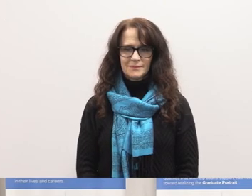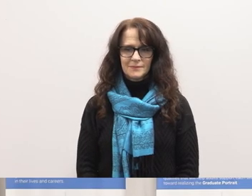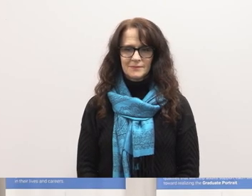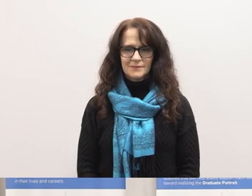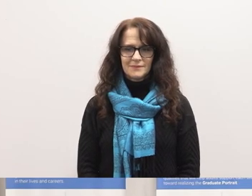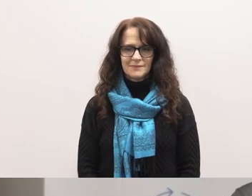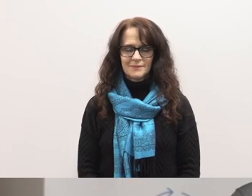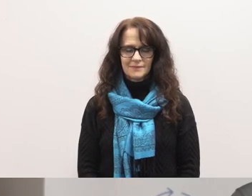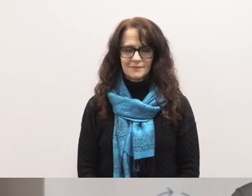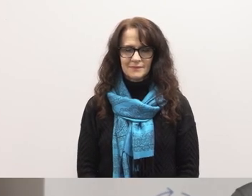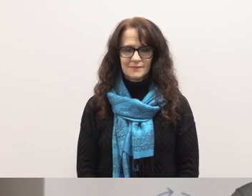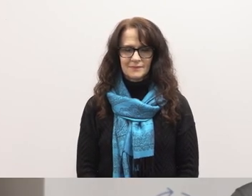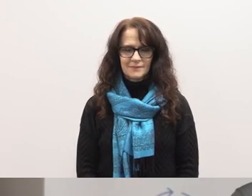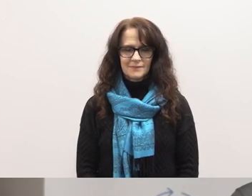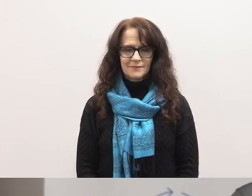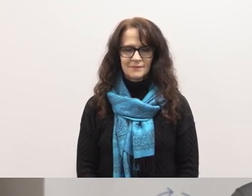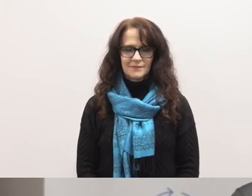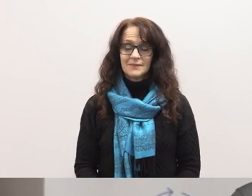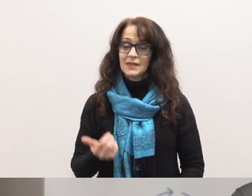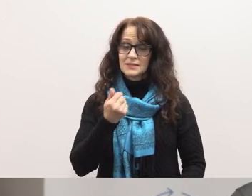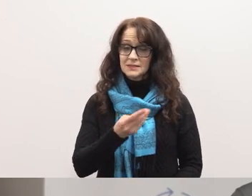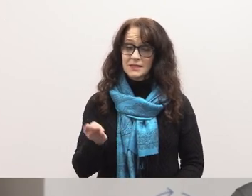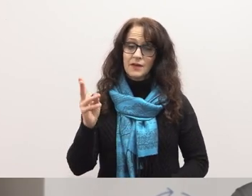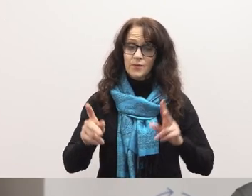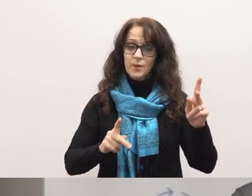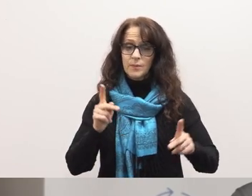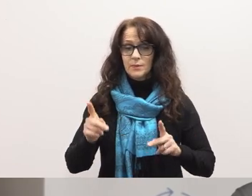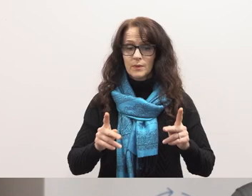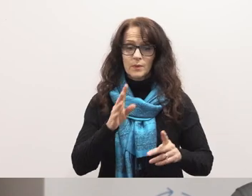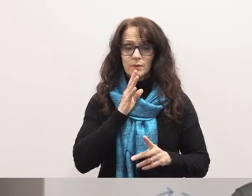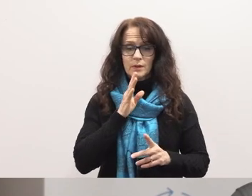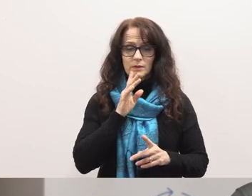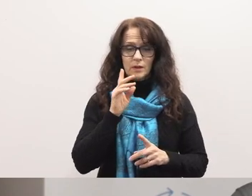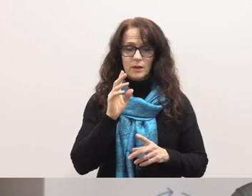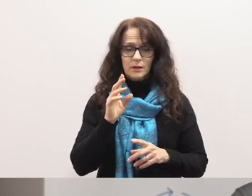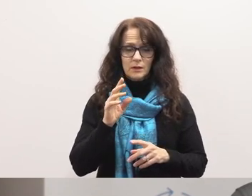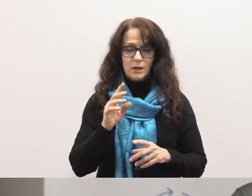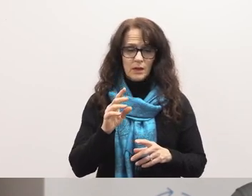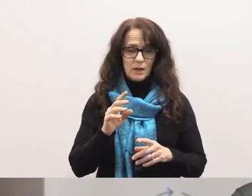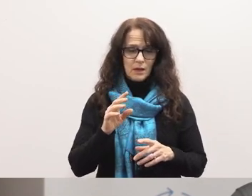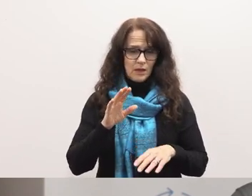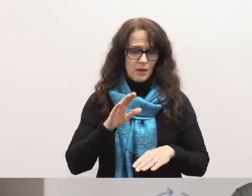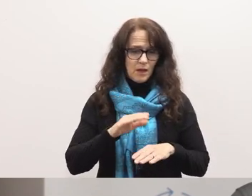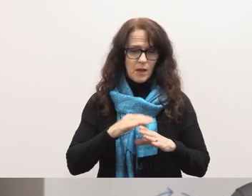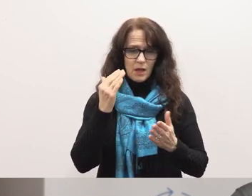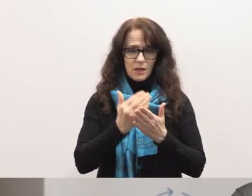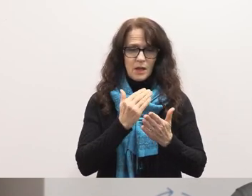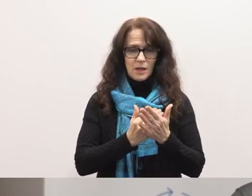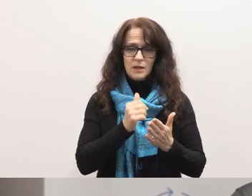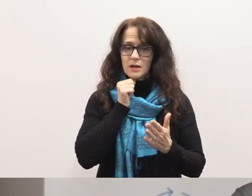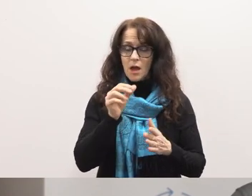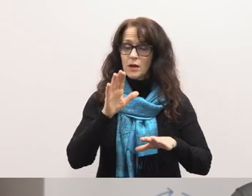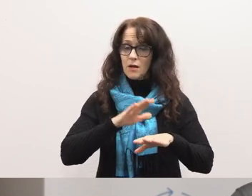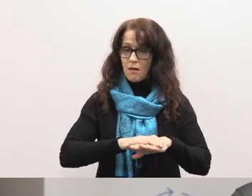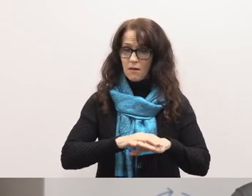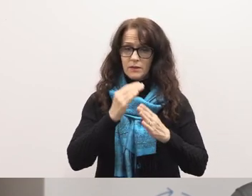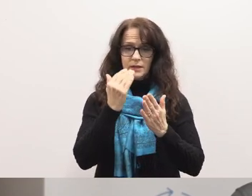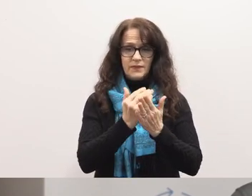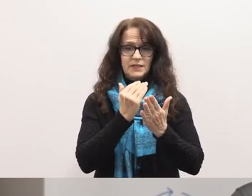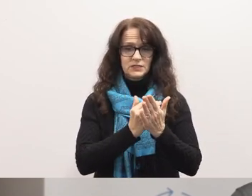We have several people who would like to speak on items not listed on the agenda.